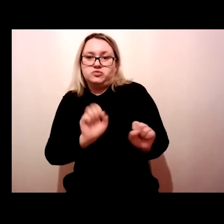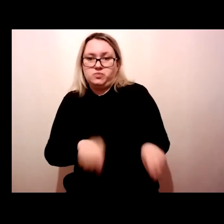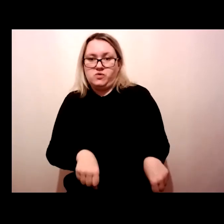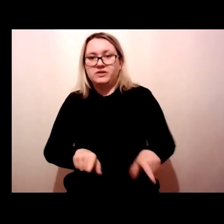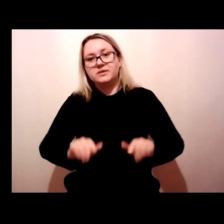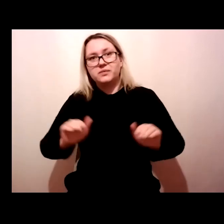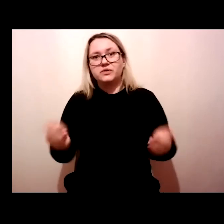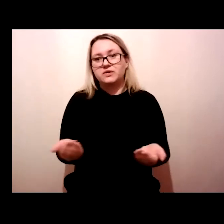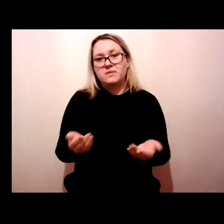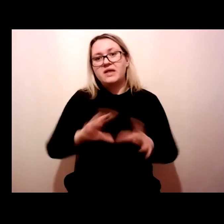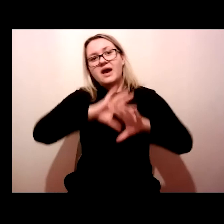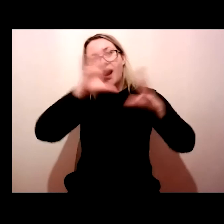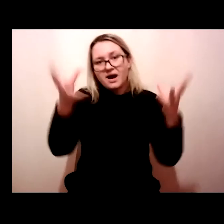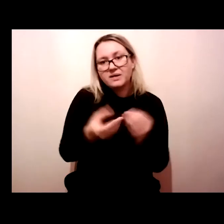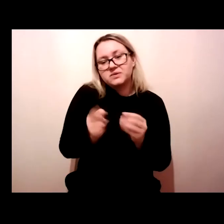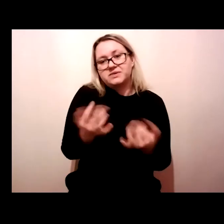campaigns.